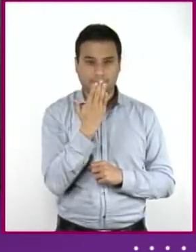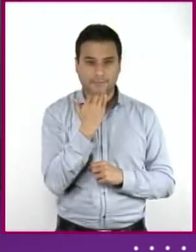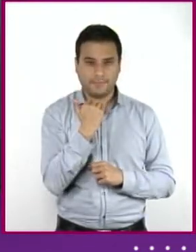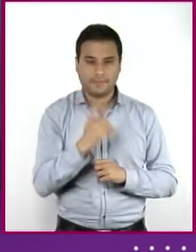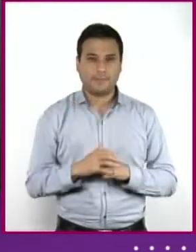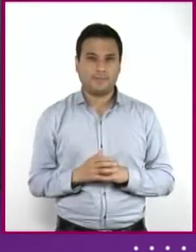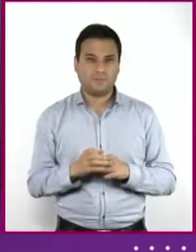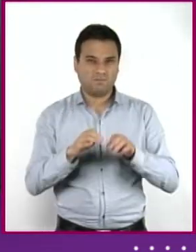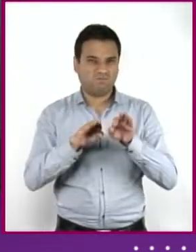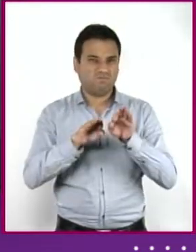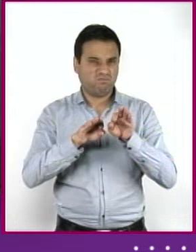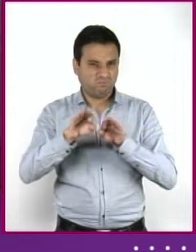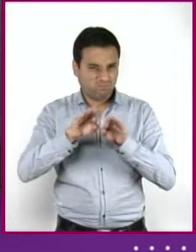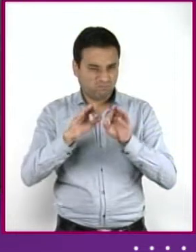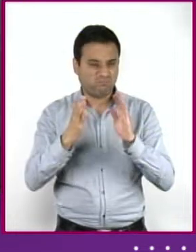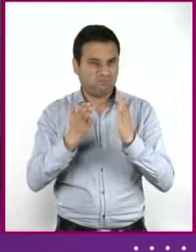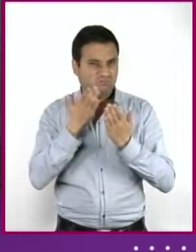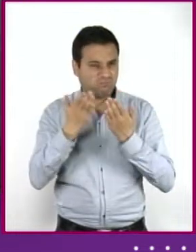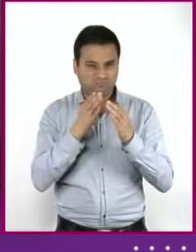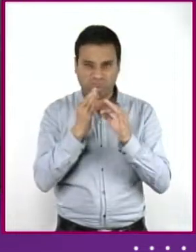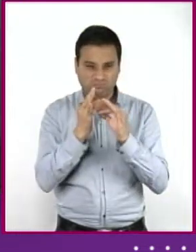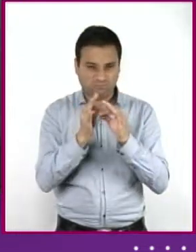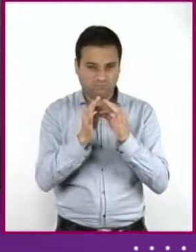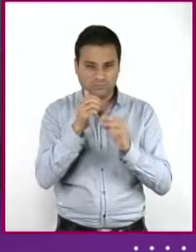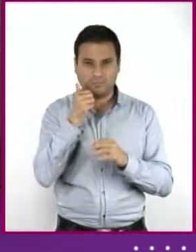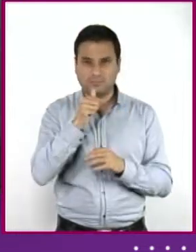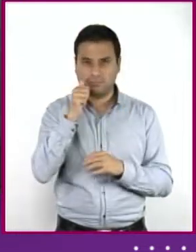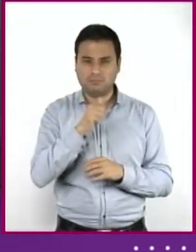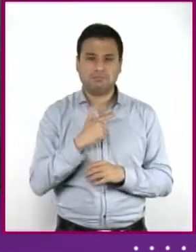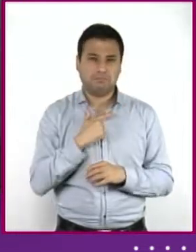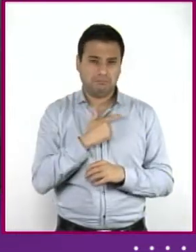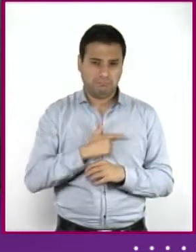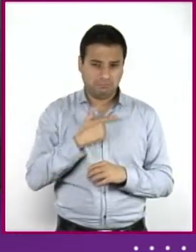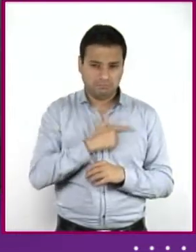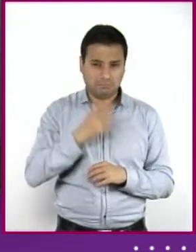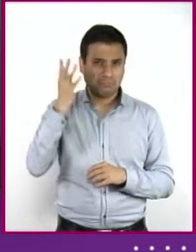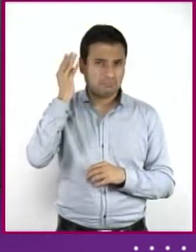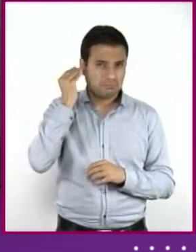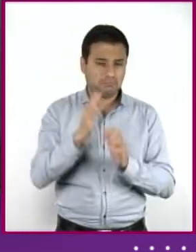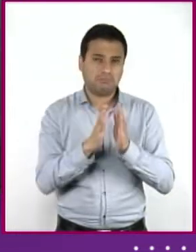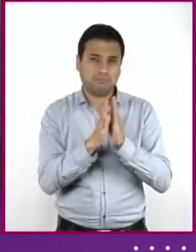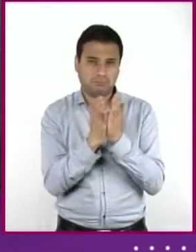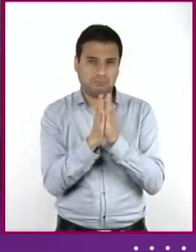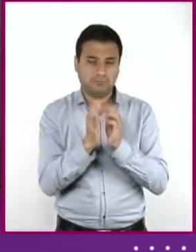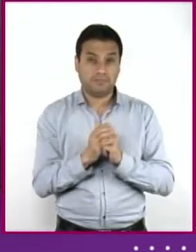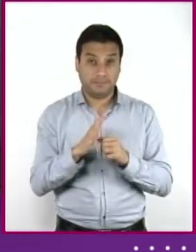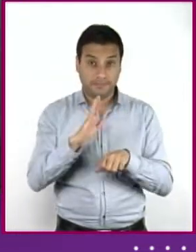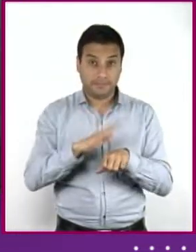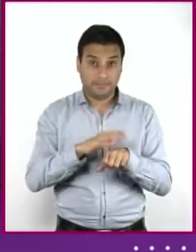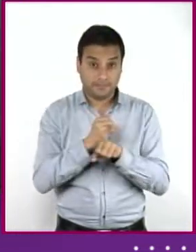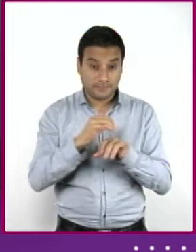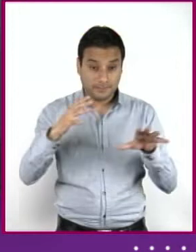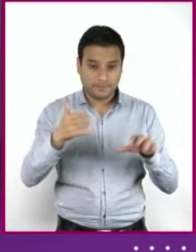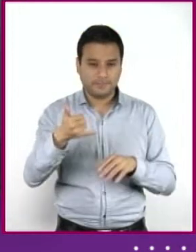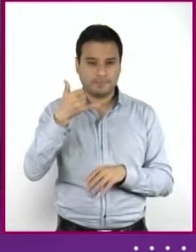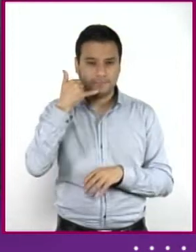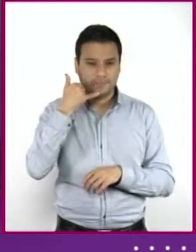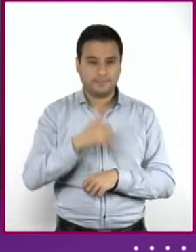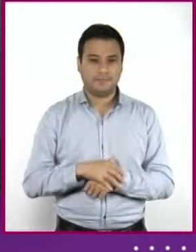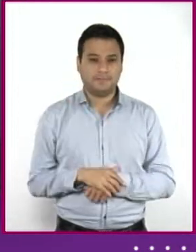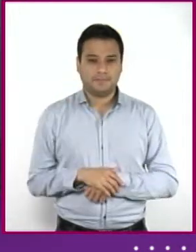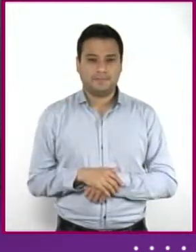Dedicated student. I like the radio and the books. For more information, call